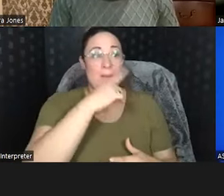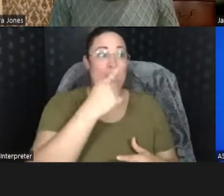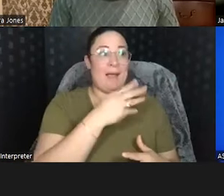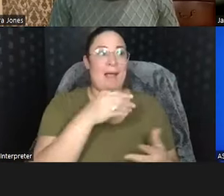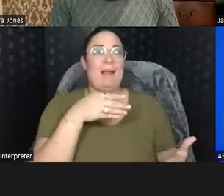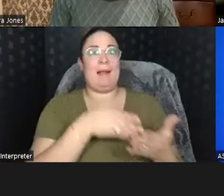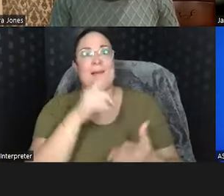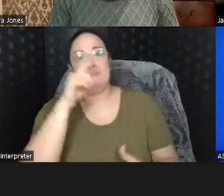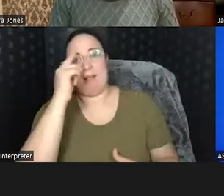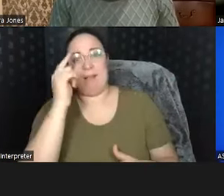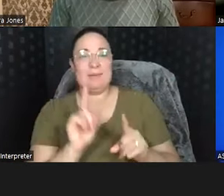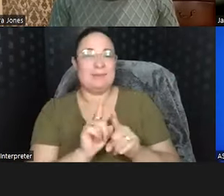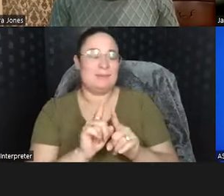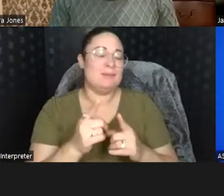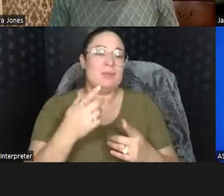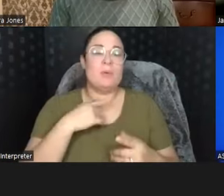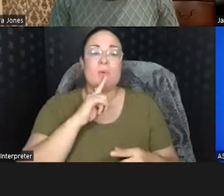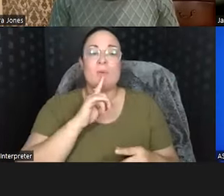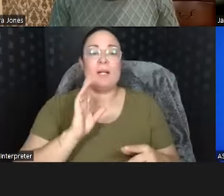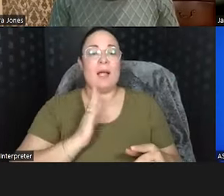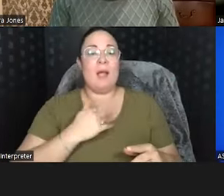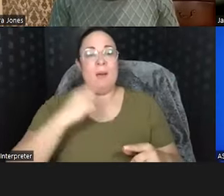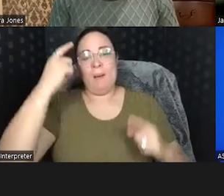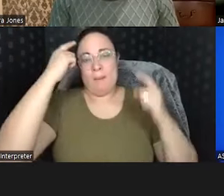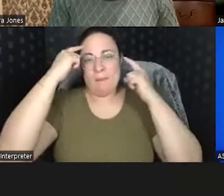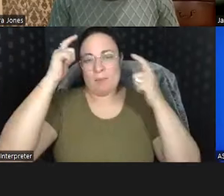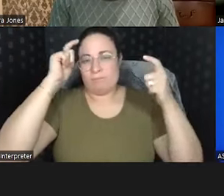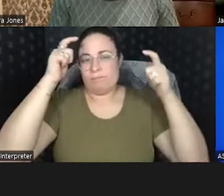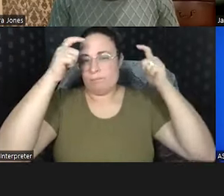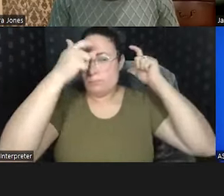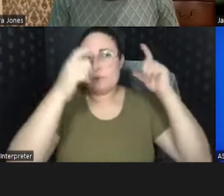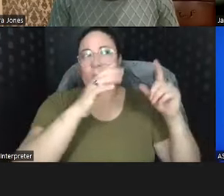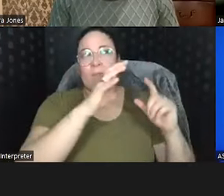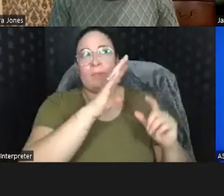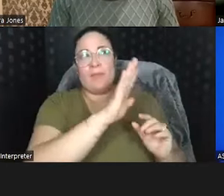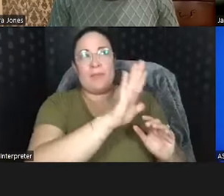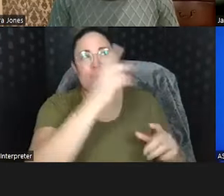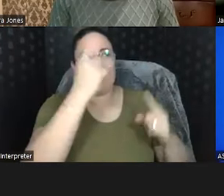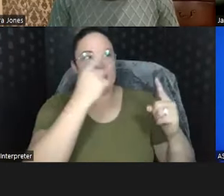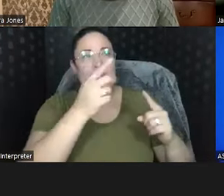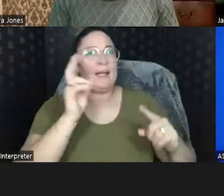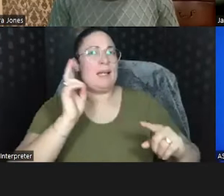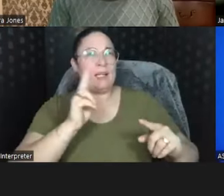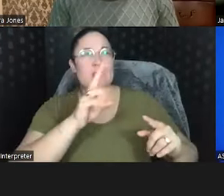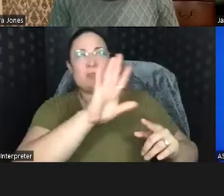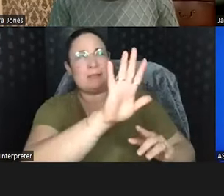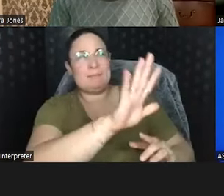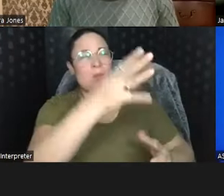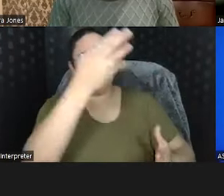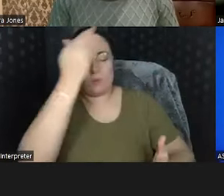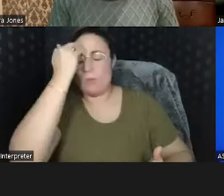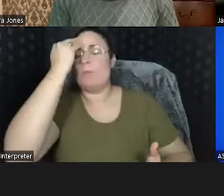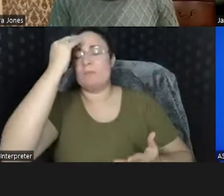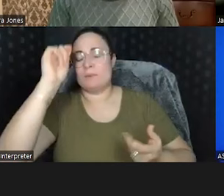anti-Black. So it's really important for us to decolonize our minds and educate, know that history, know that important history that is